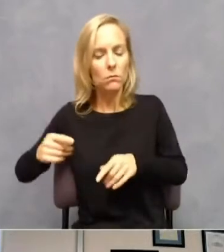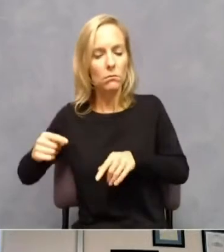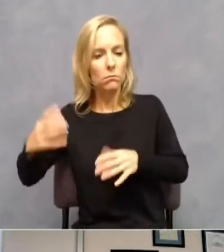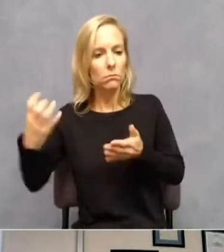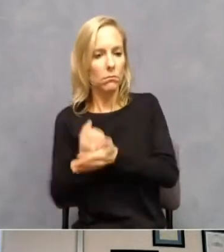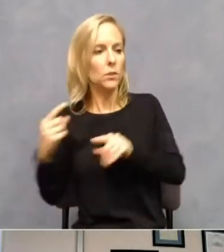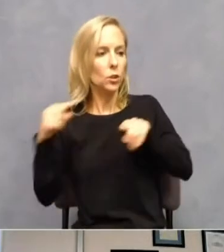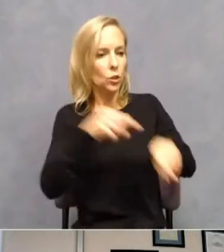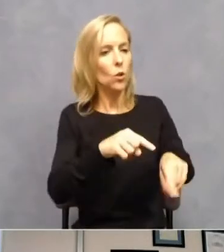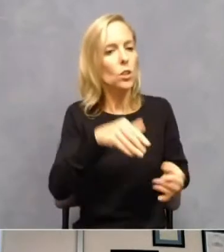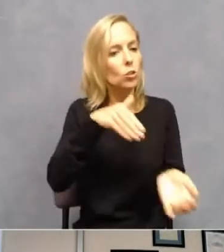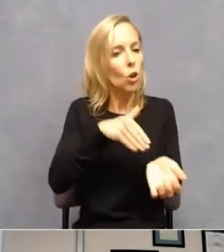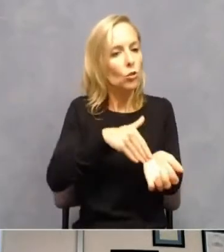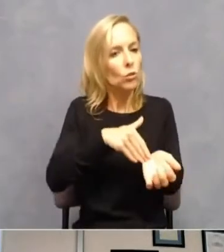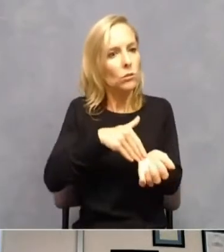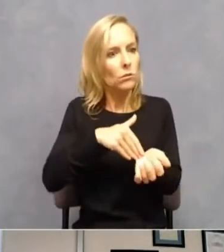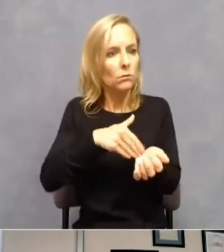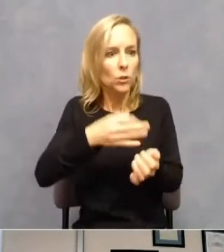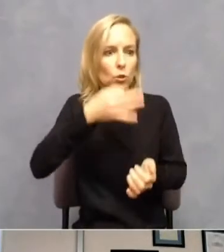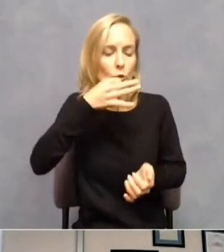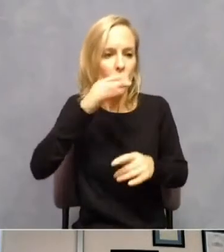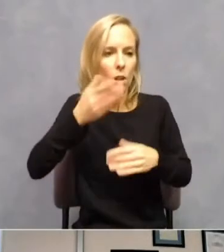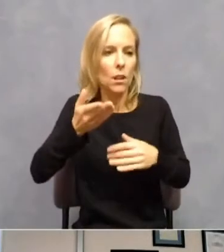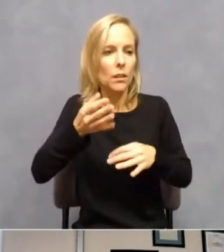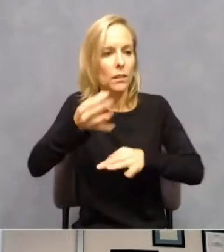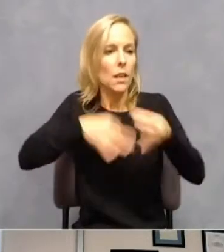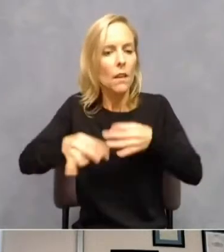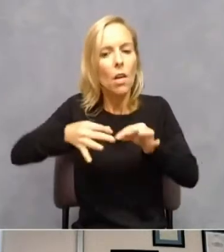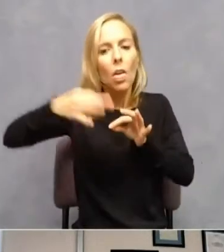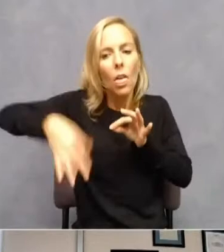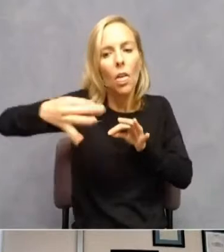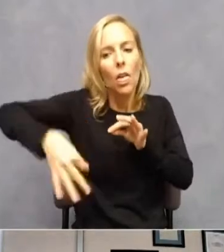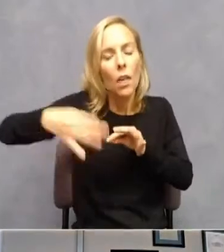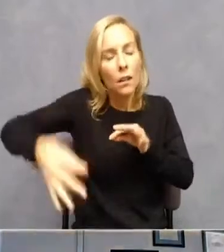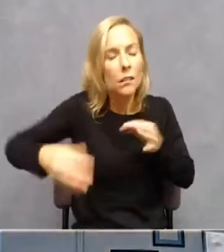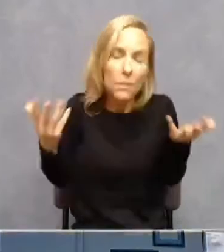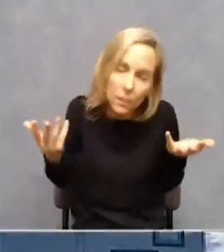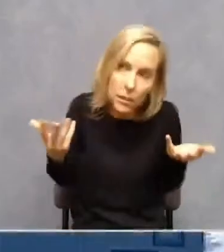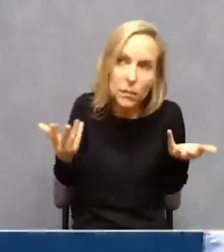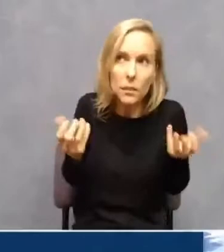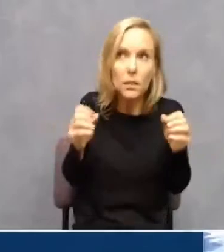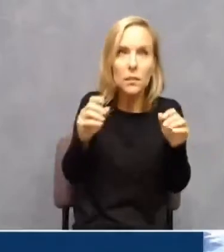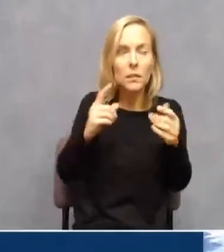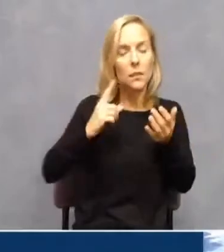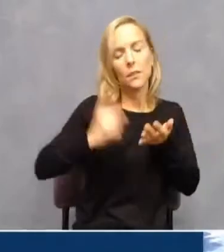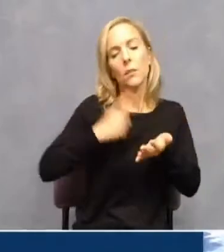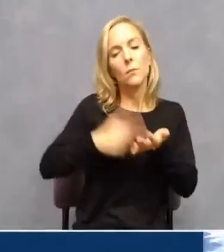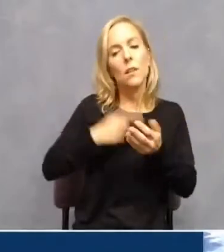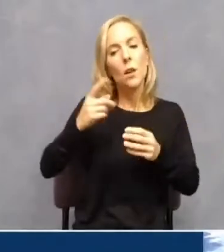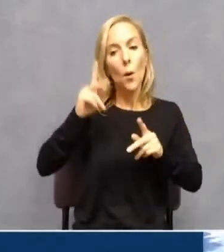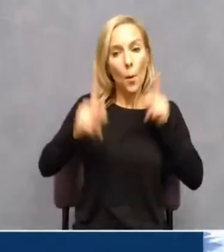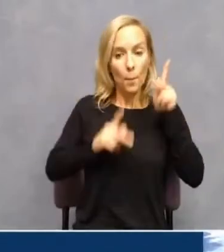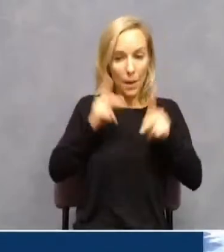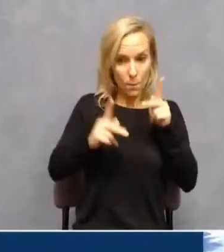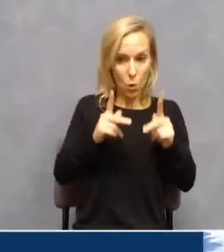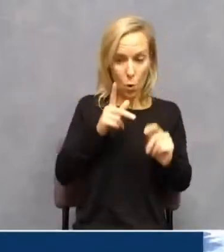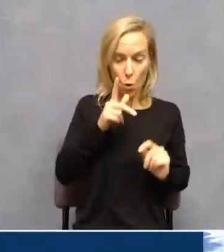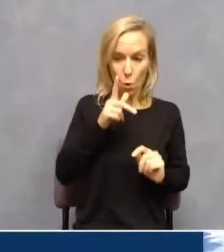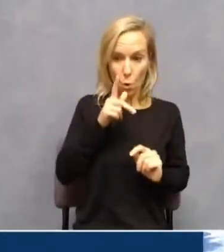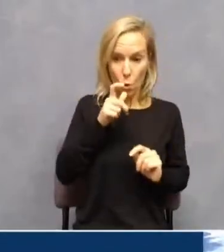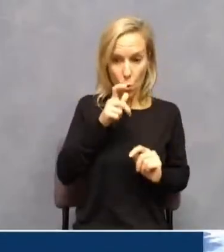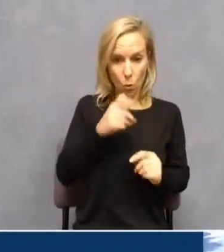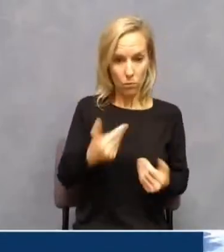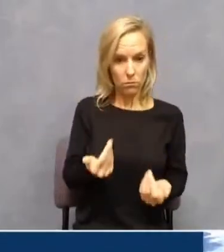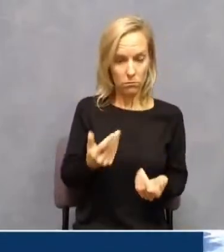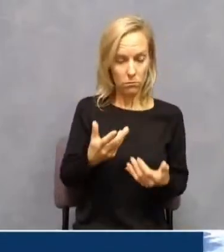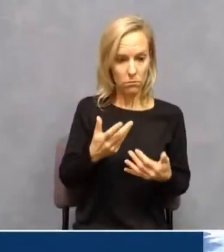It's a good question. And I'm not sure that there could be times when some people who got earlier care would be helped, because